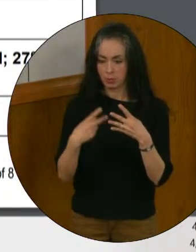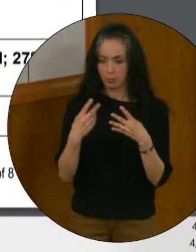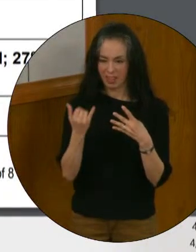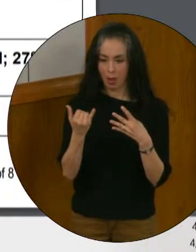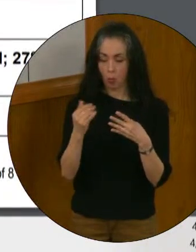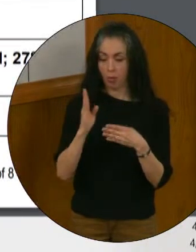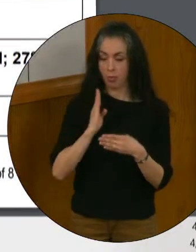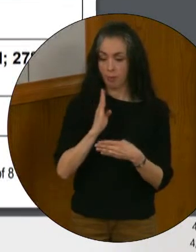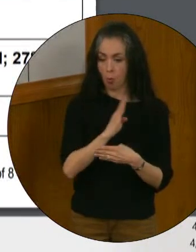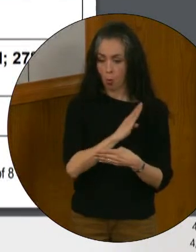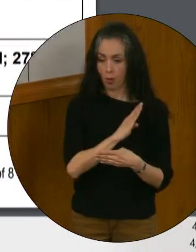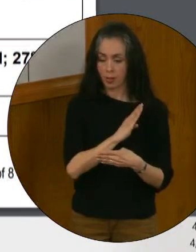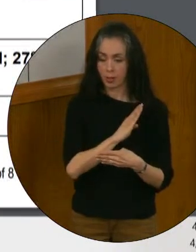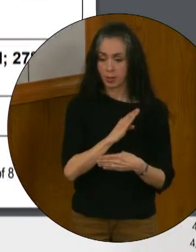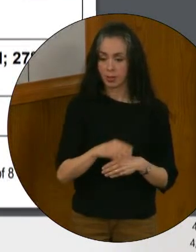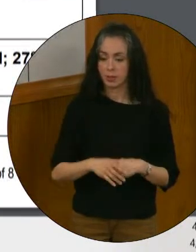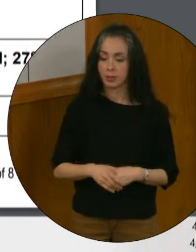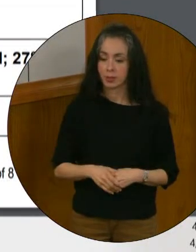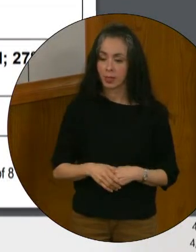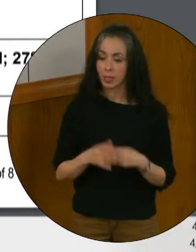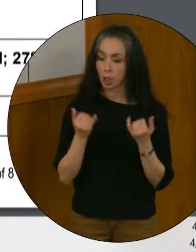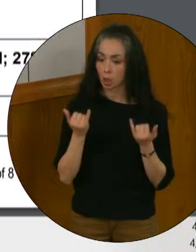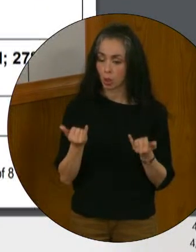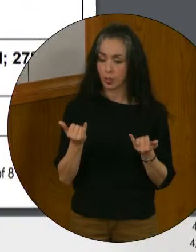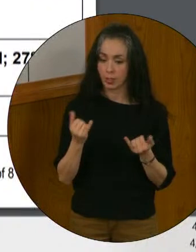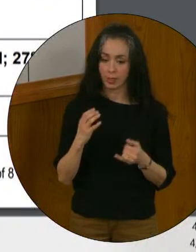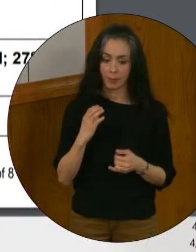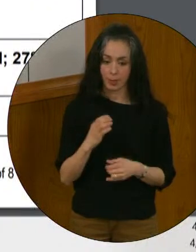in the in current committees.